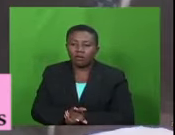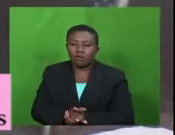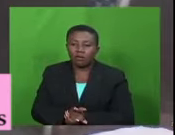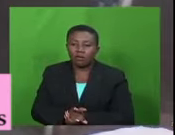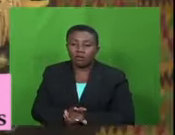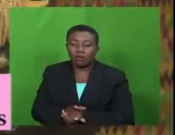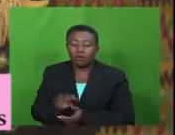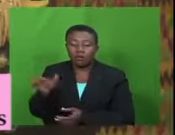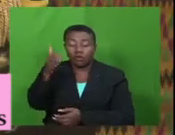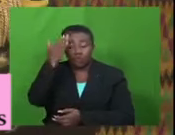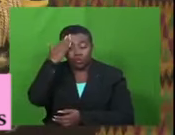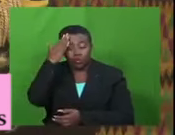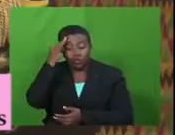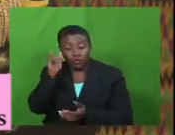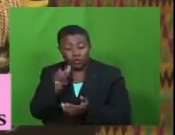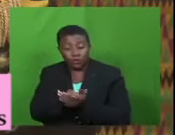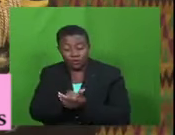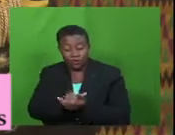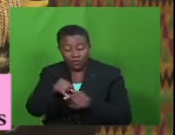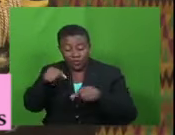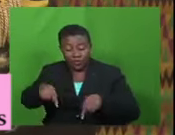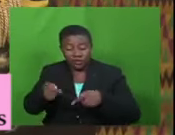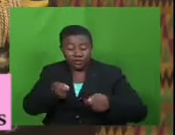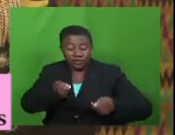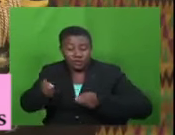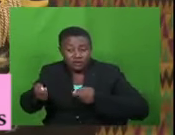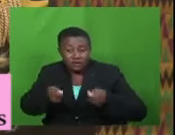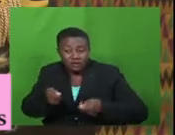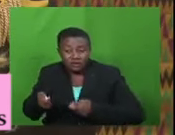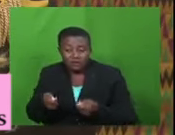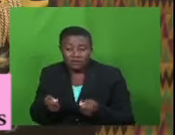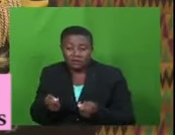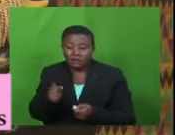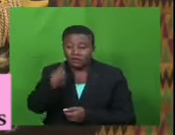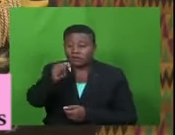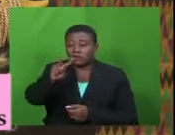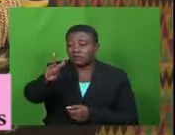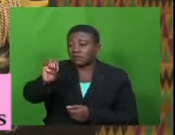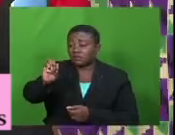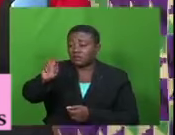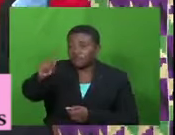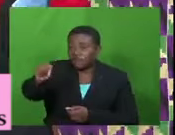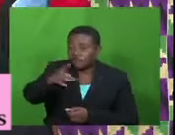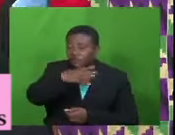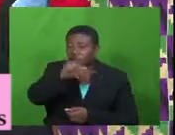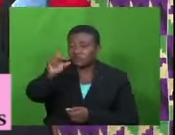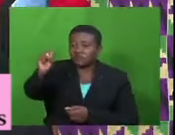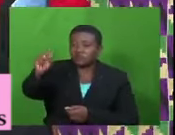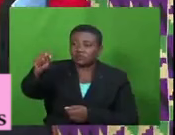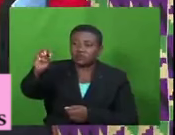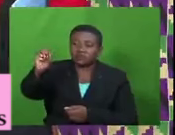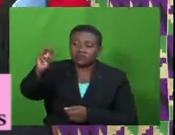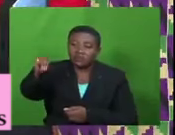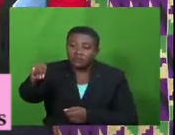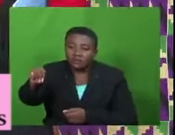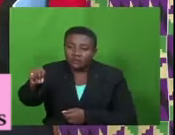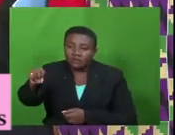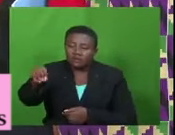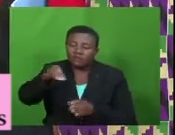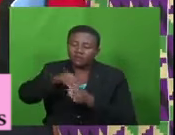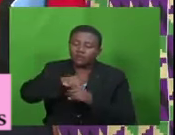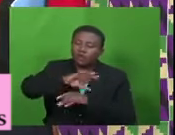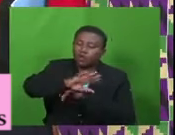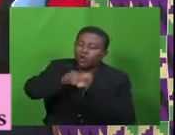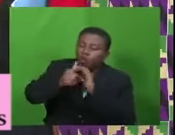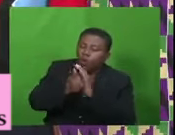well-known fact that in this administration, TVET and STEM feature frequently in all